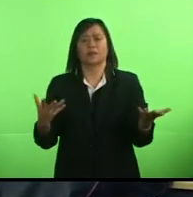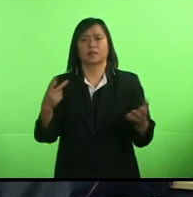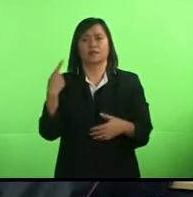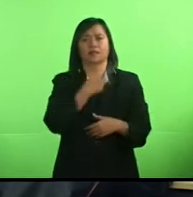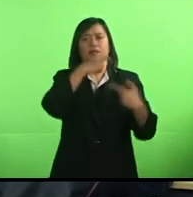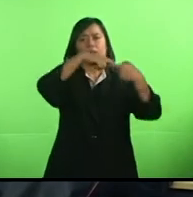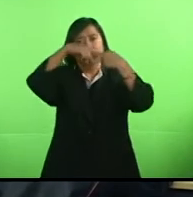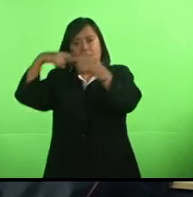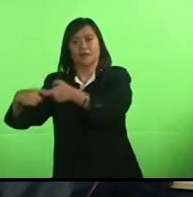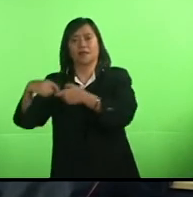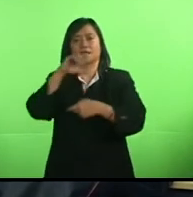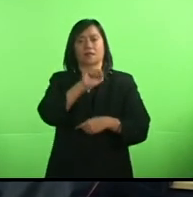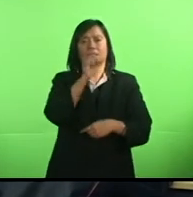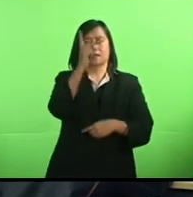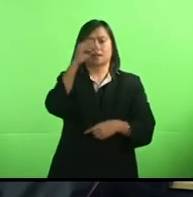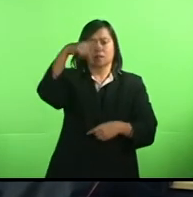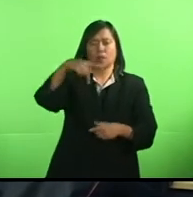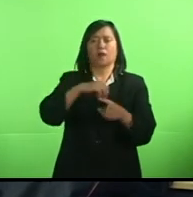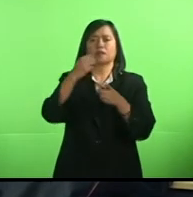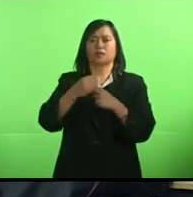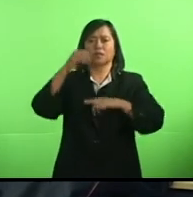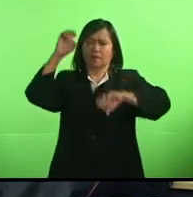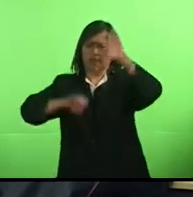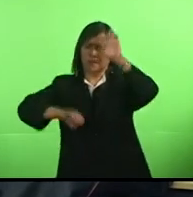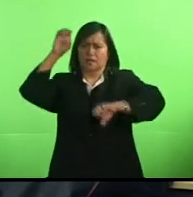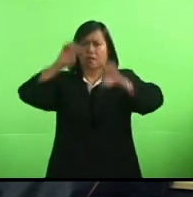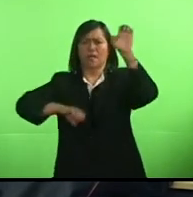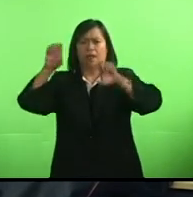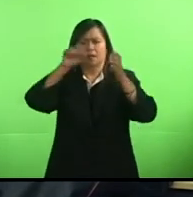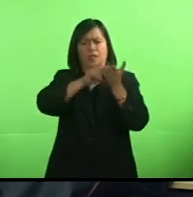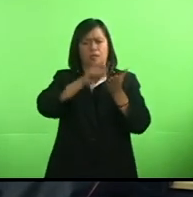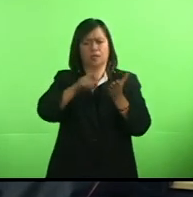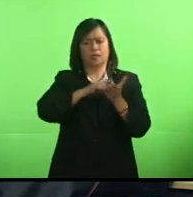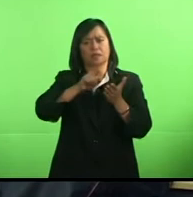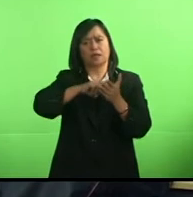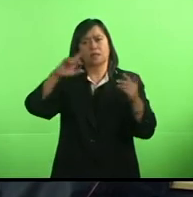Kita kaitkan scope, menilai scope artikel tu, kita kait dari sudut apa?